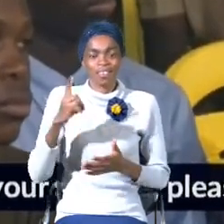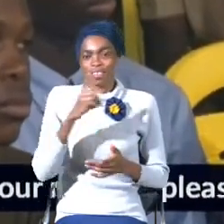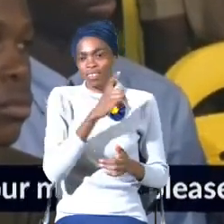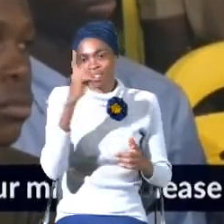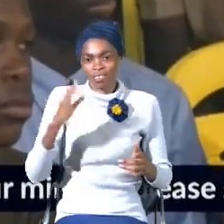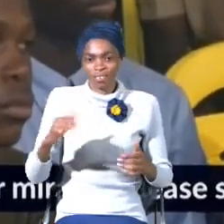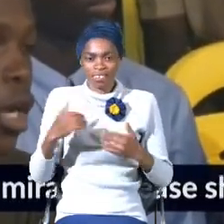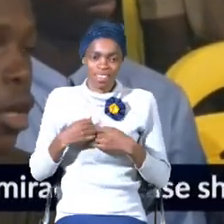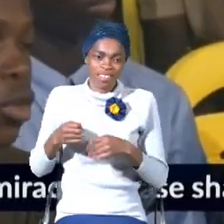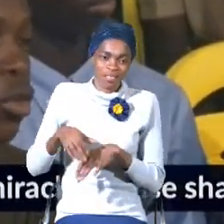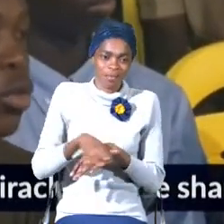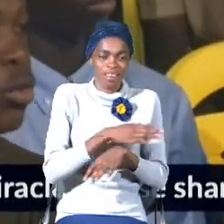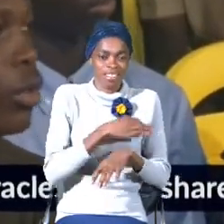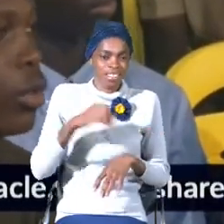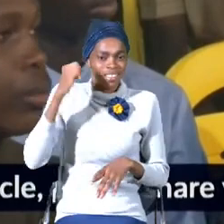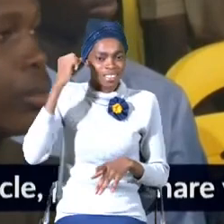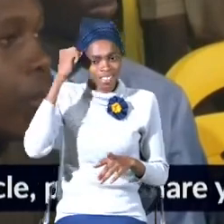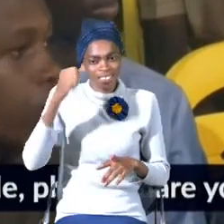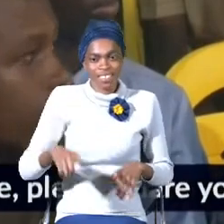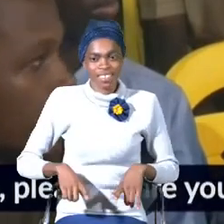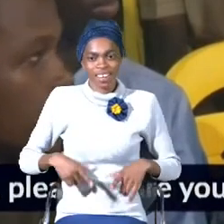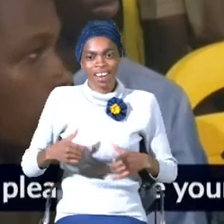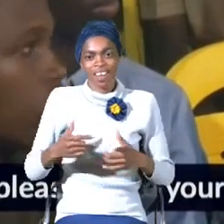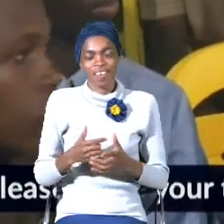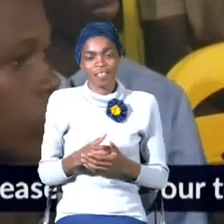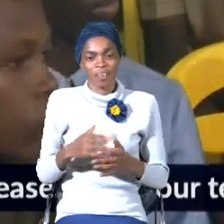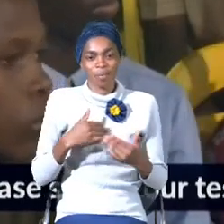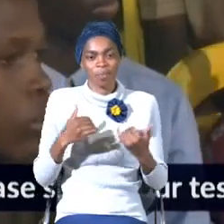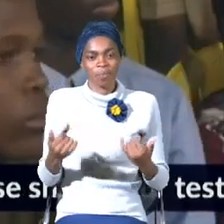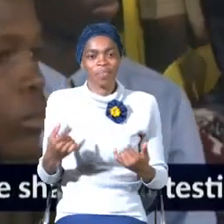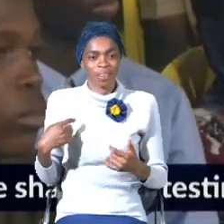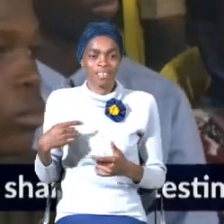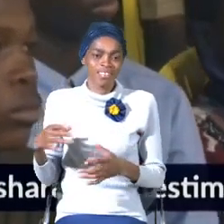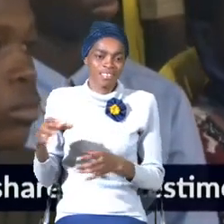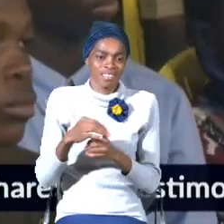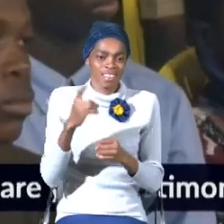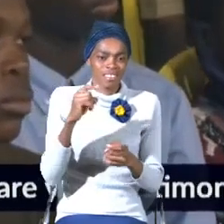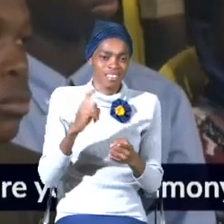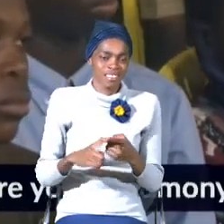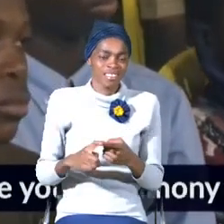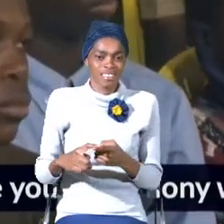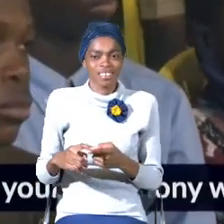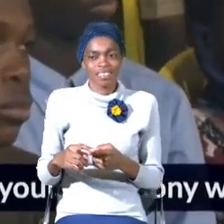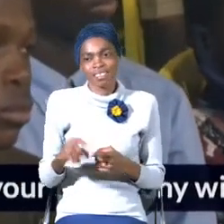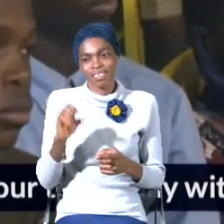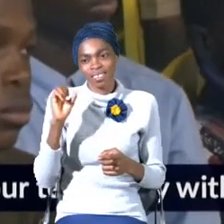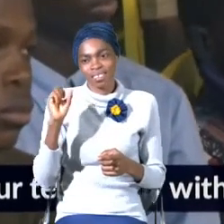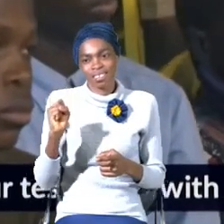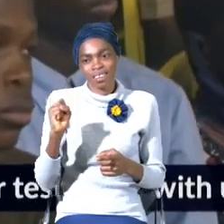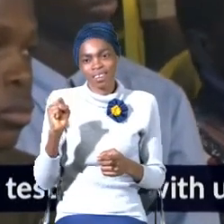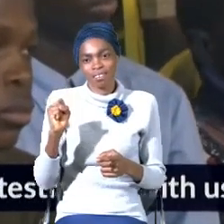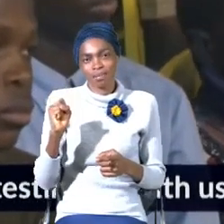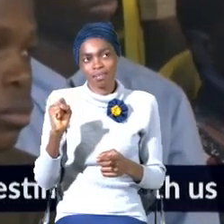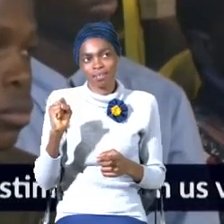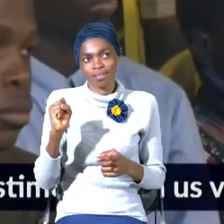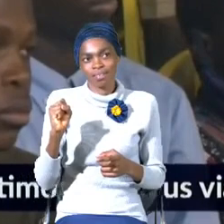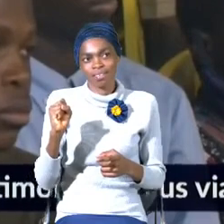Praise the Lord. And now we'll take you to Southwest